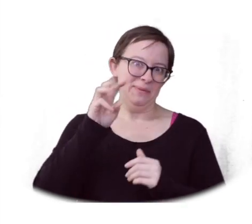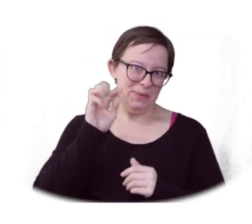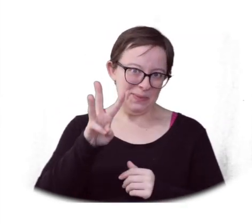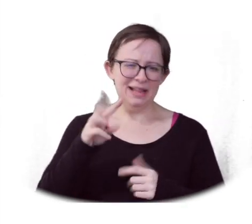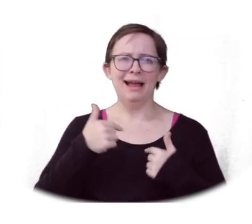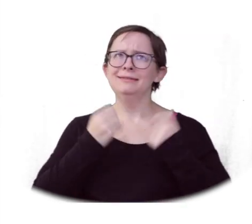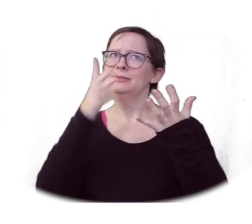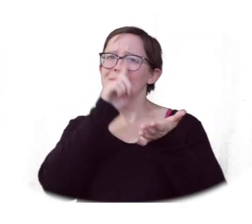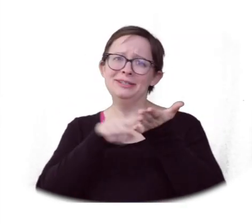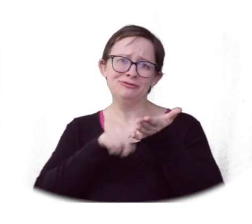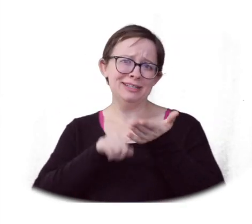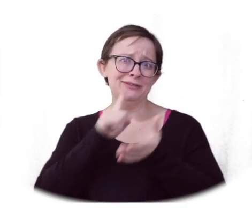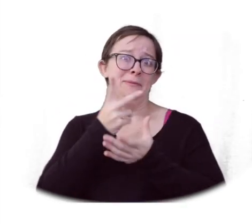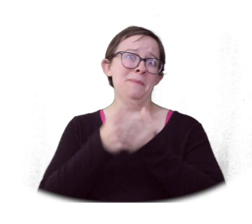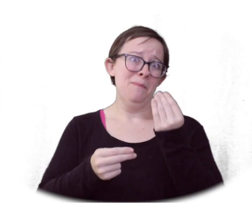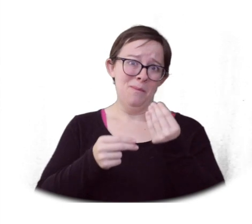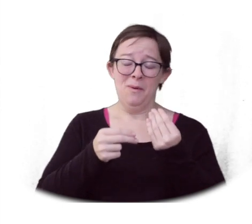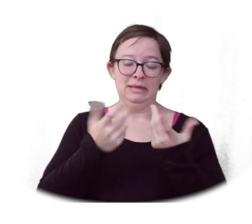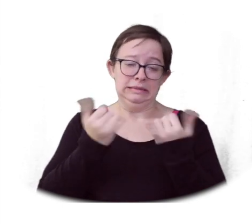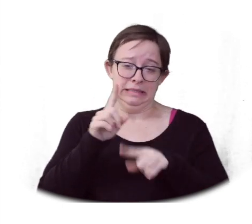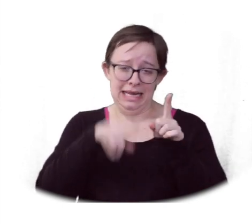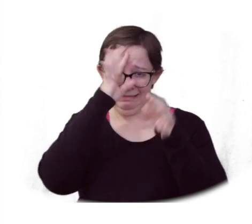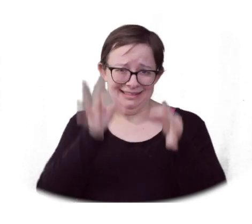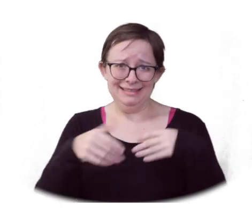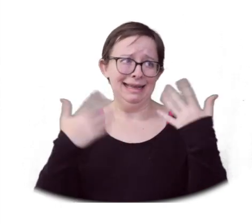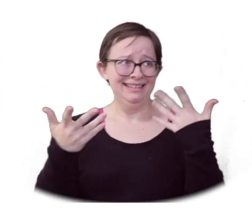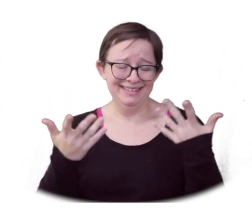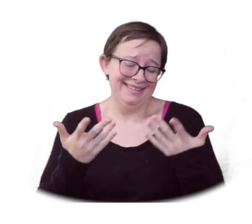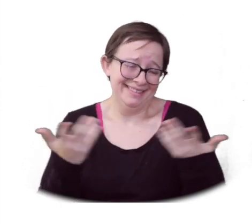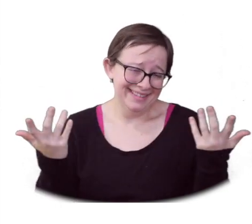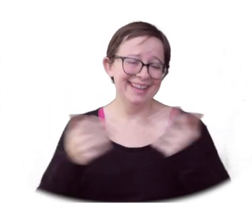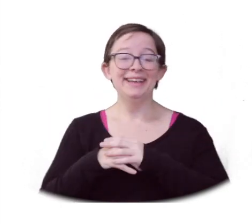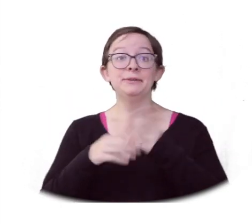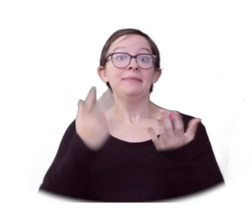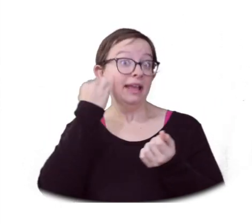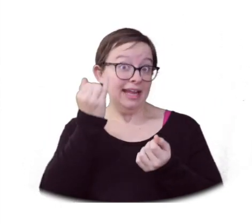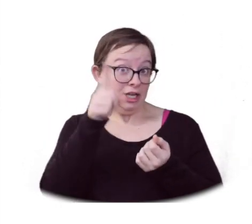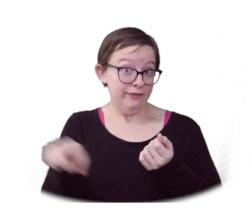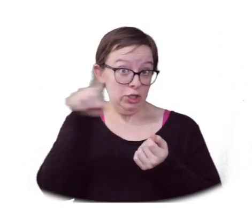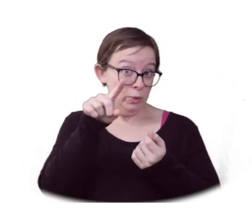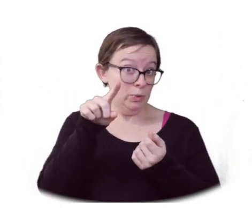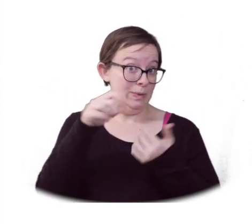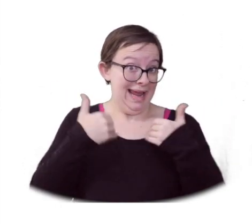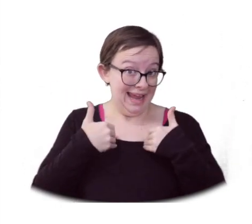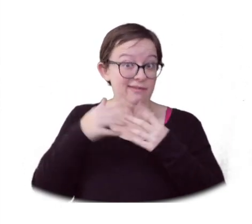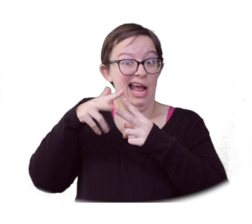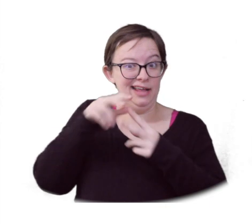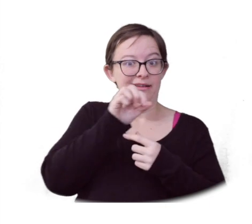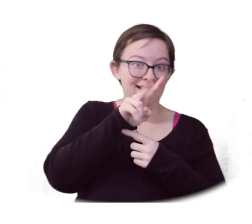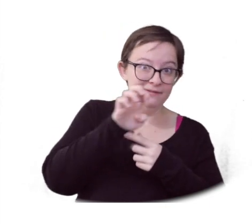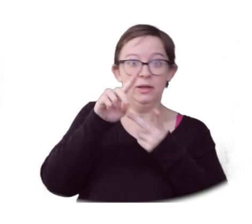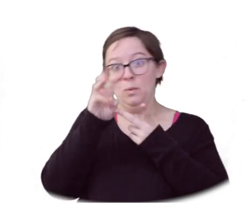Again, here is the Willow. I've done so much research on both of these pumps, and I still can't make up my mind, like I mentioned. So if any of you